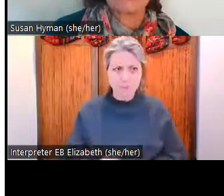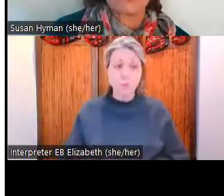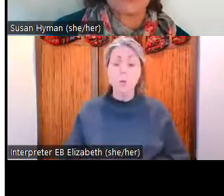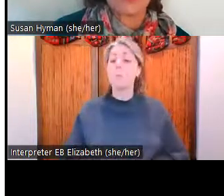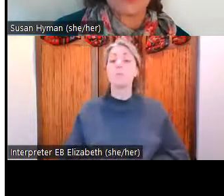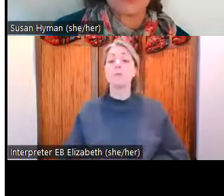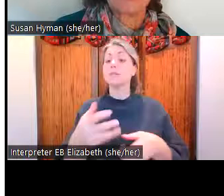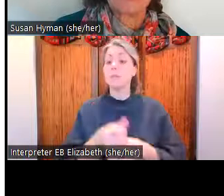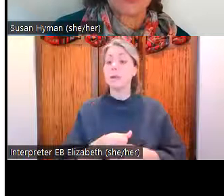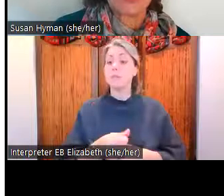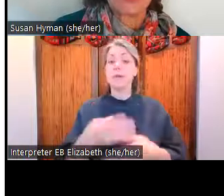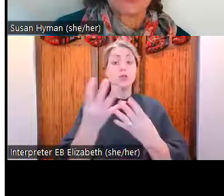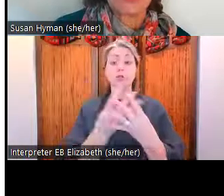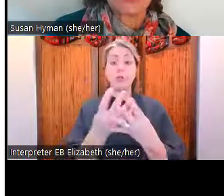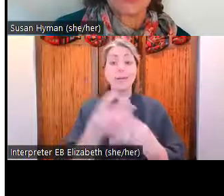common.